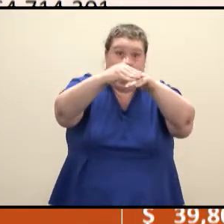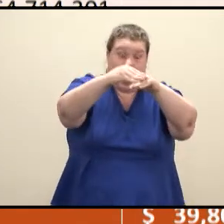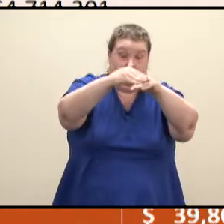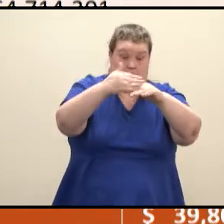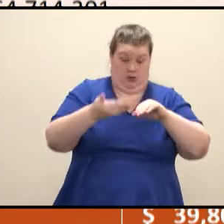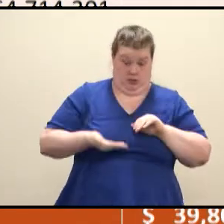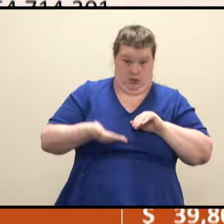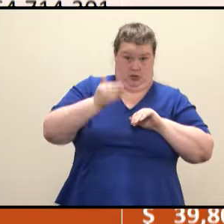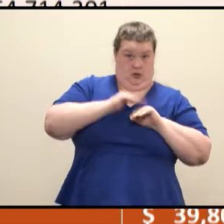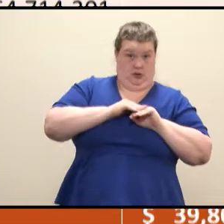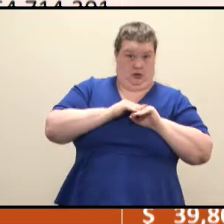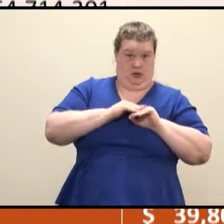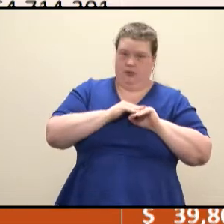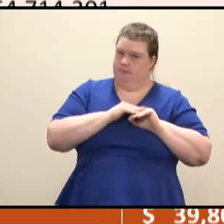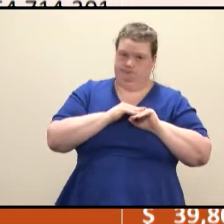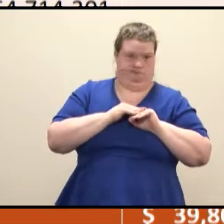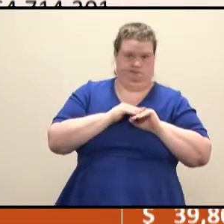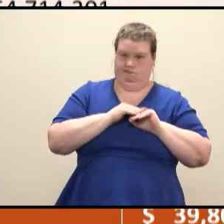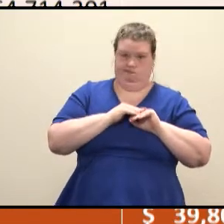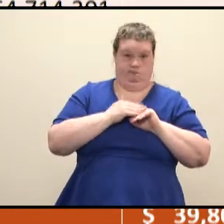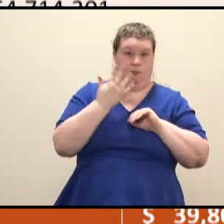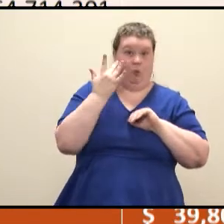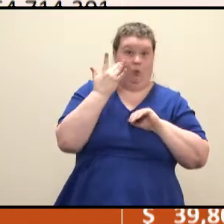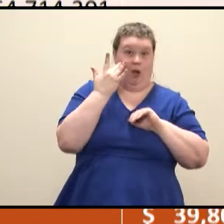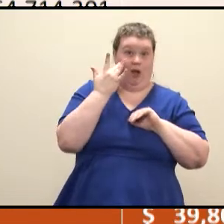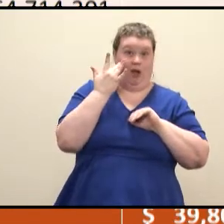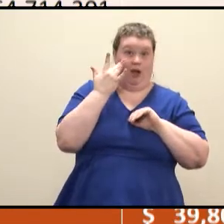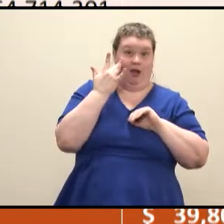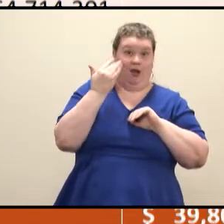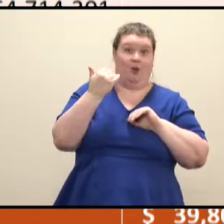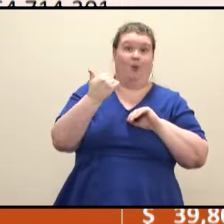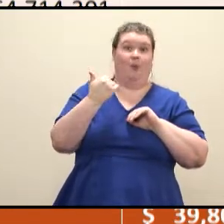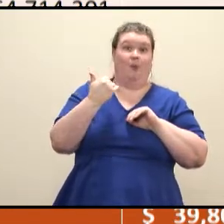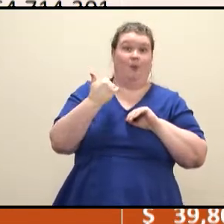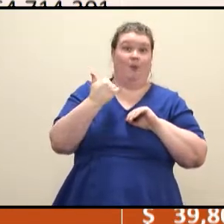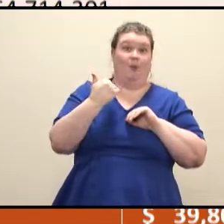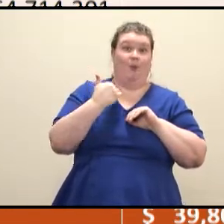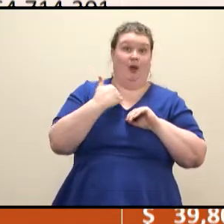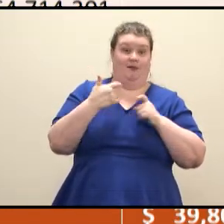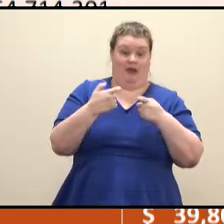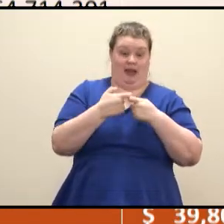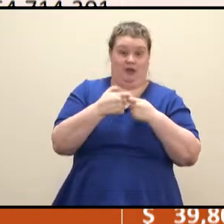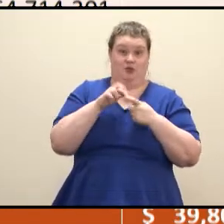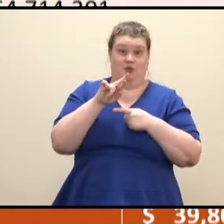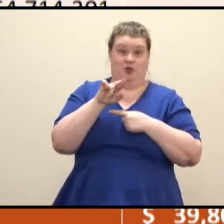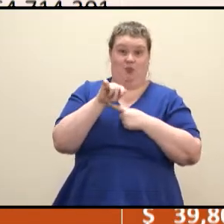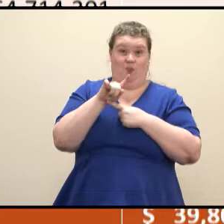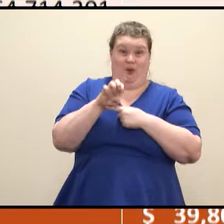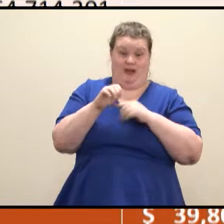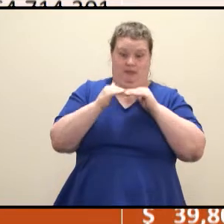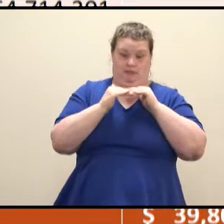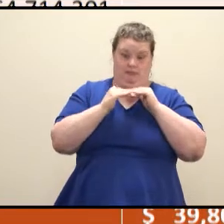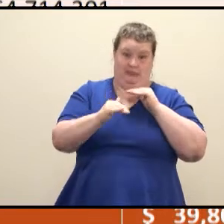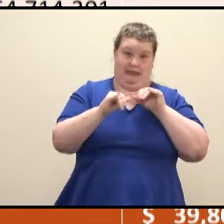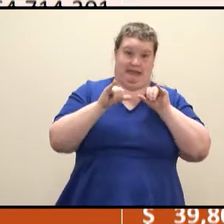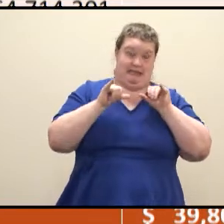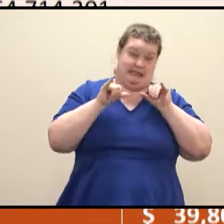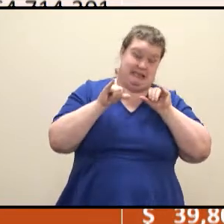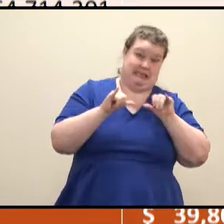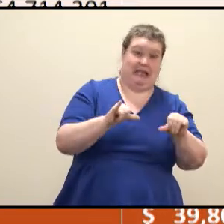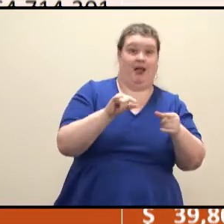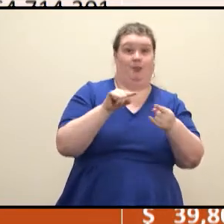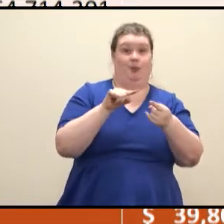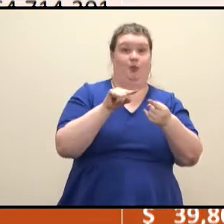of districts are seeing, because we've locked in electricity rates through 2027. And so we're not